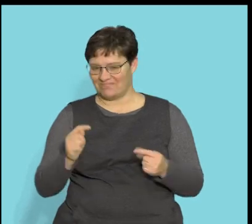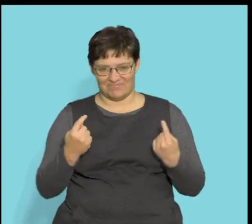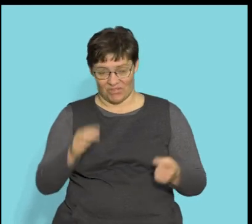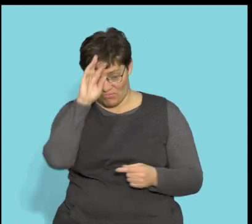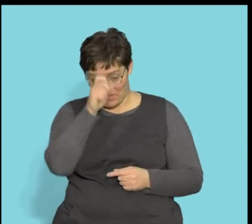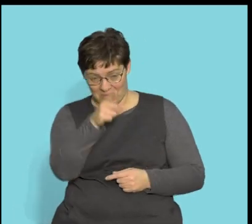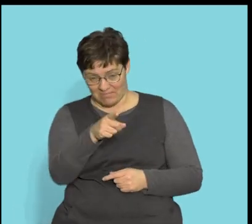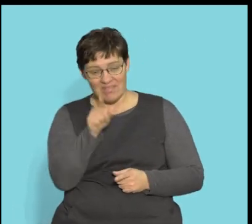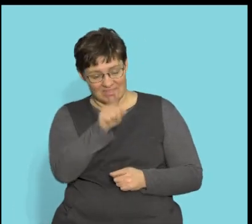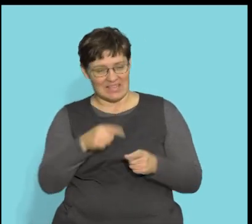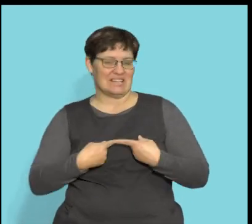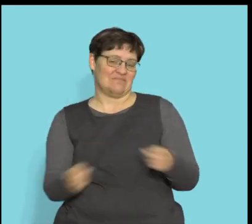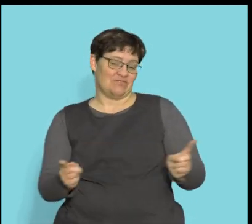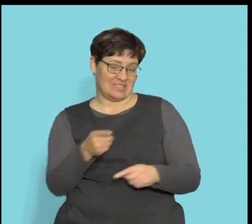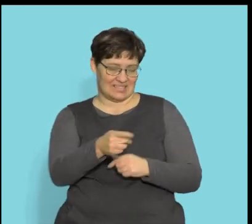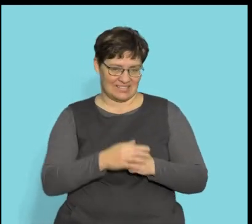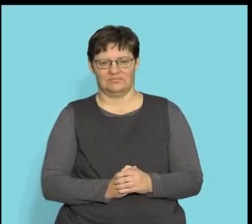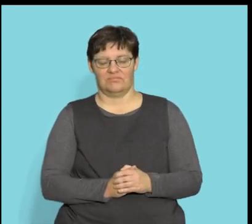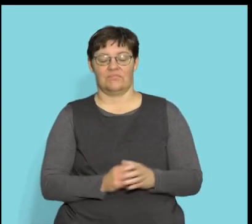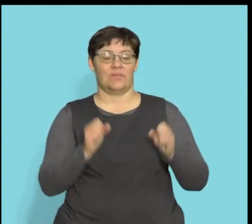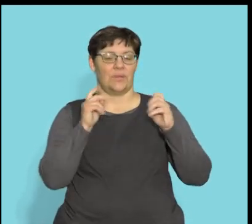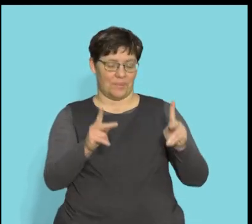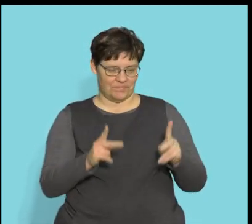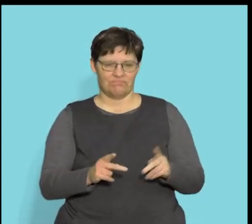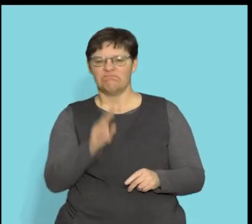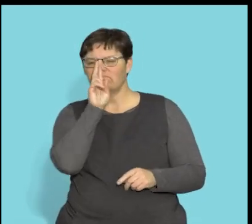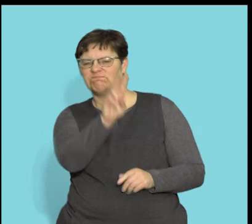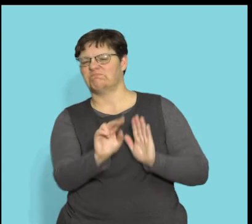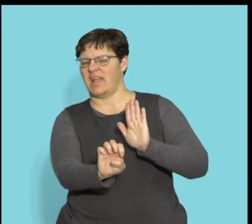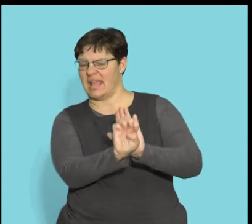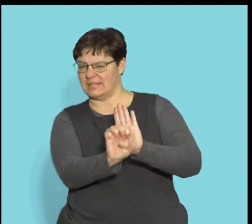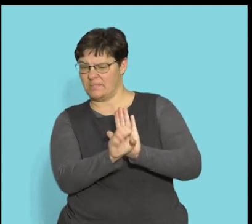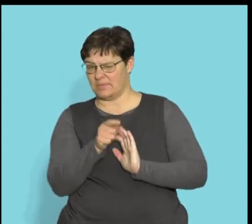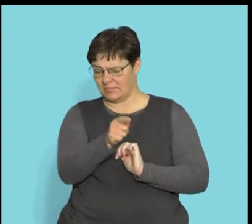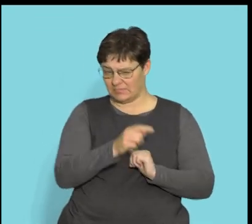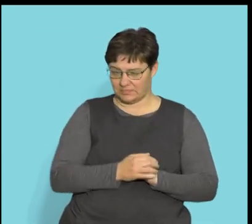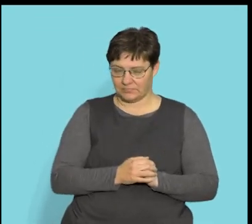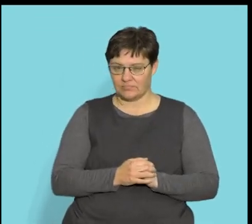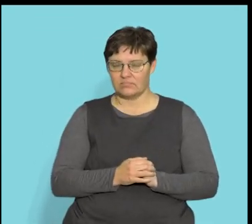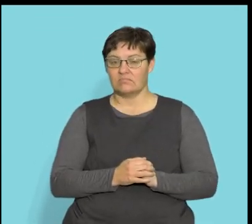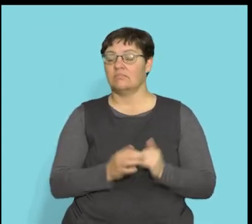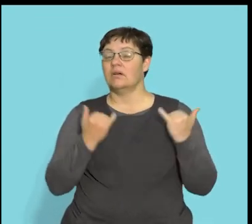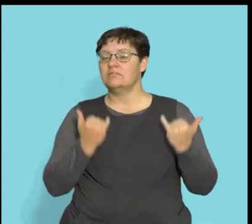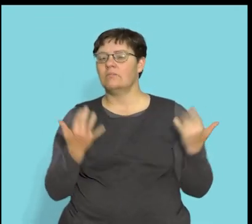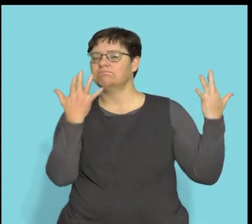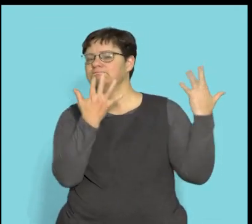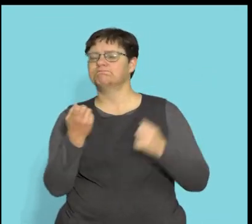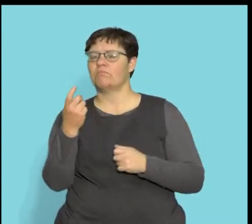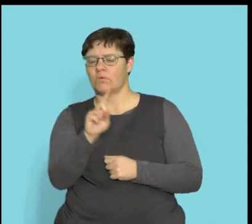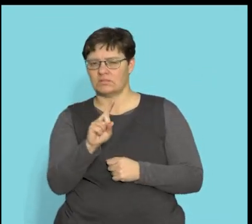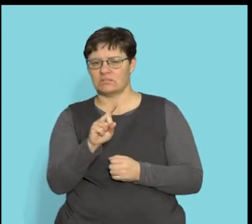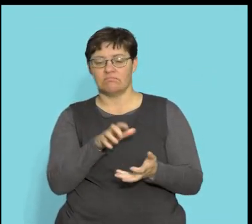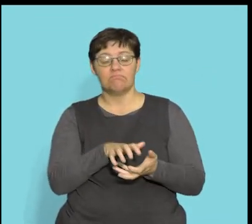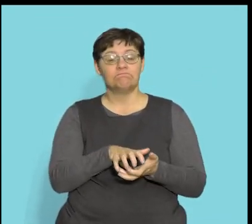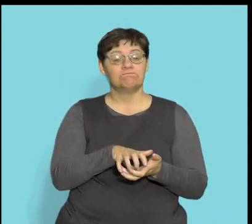area. So please remember that as an exception. Great, guys, let's go to another example. So we are now going to calculate